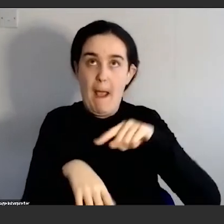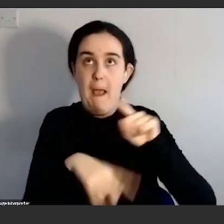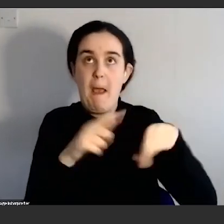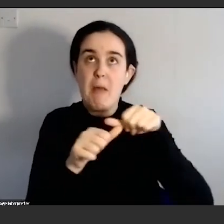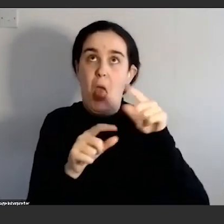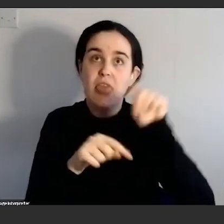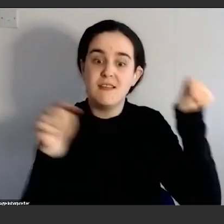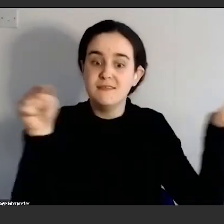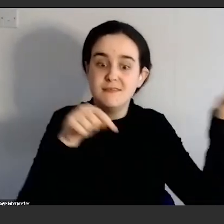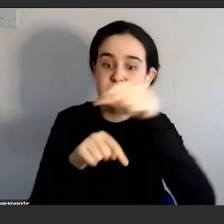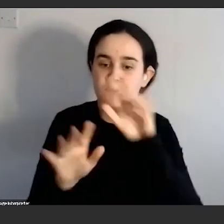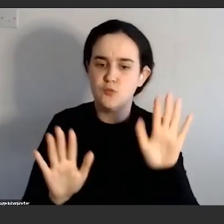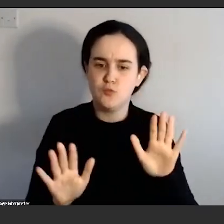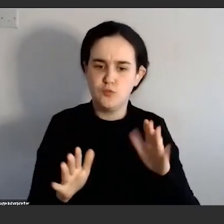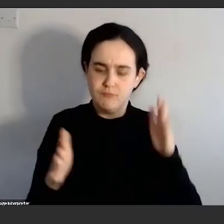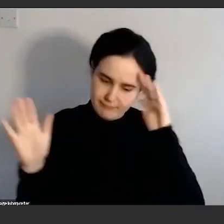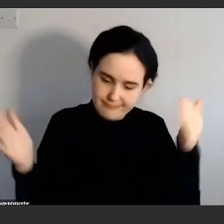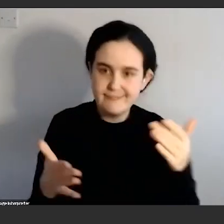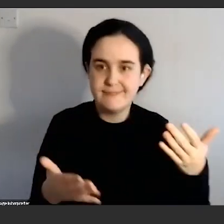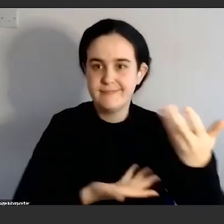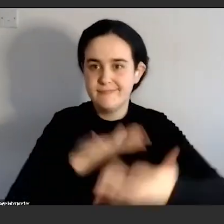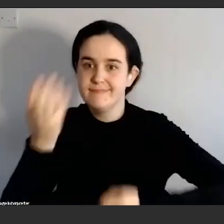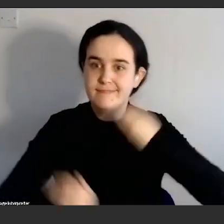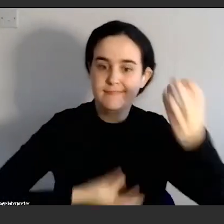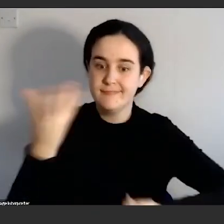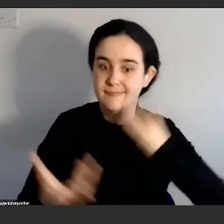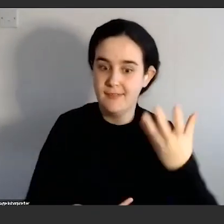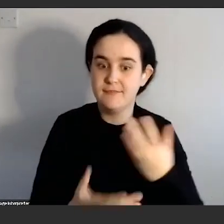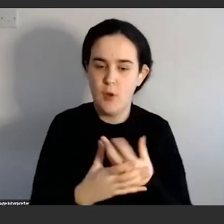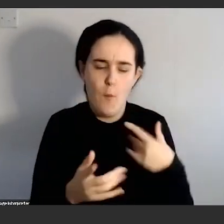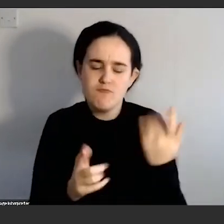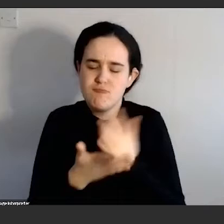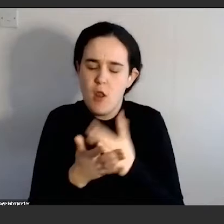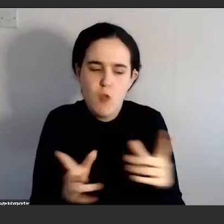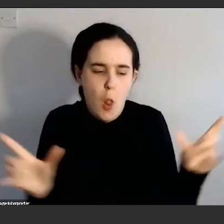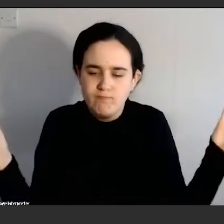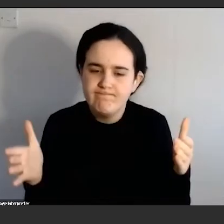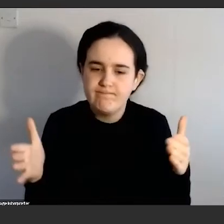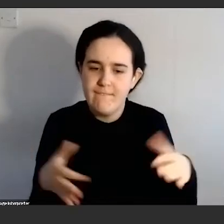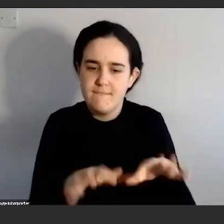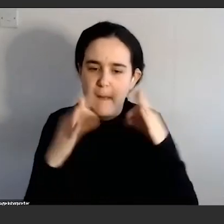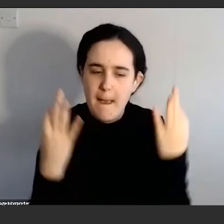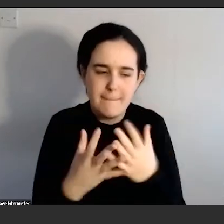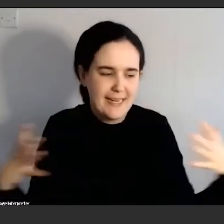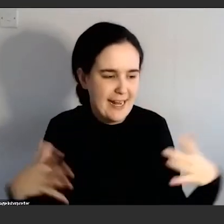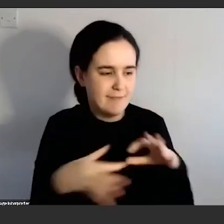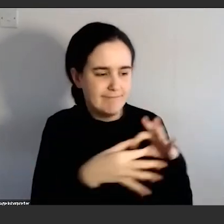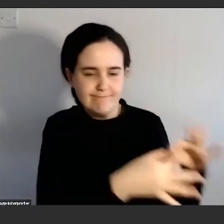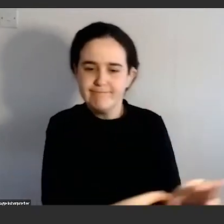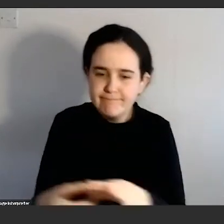ever impossible for you. And we also believe that health is a very important right as human rights,